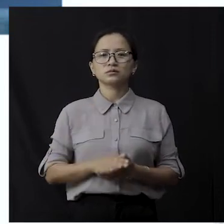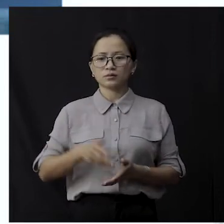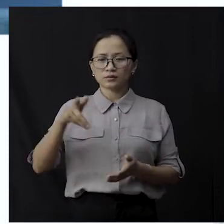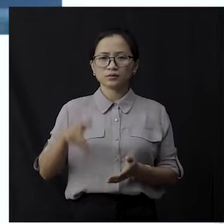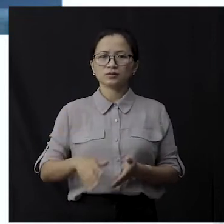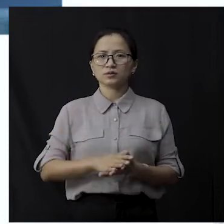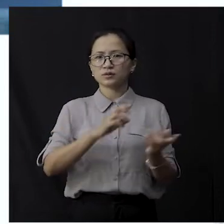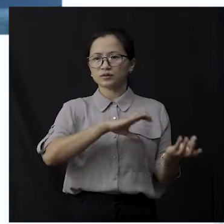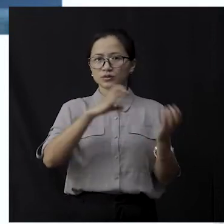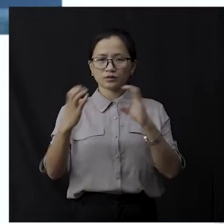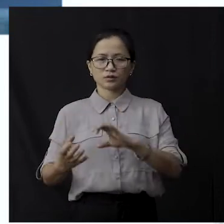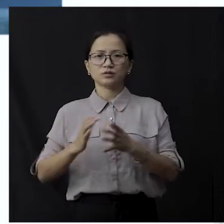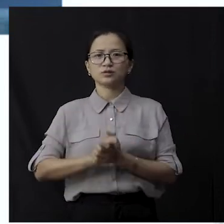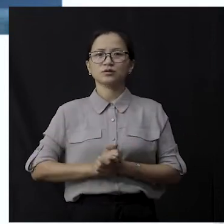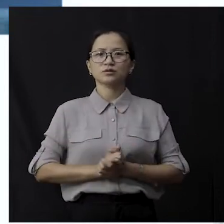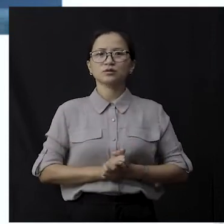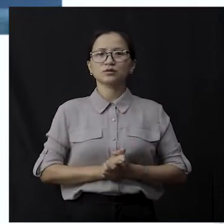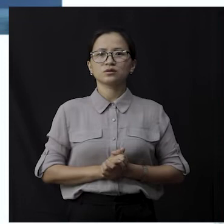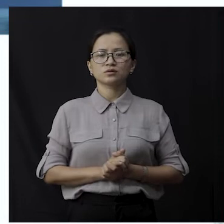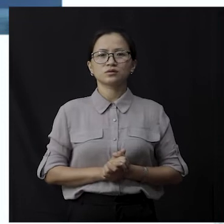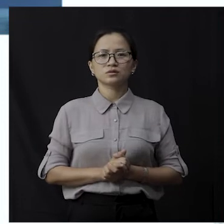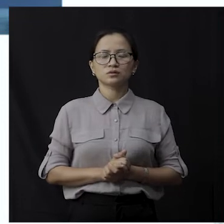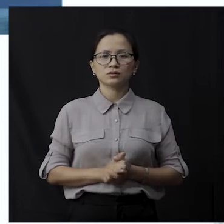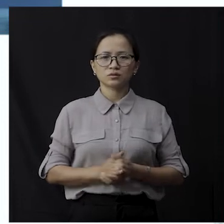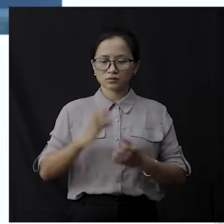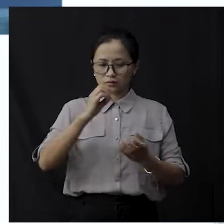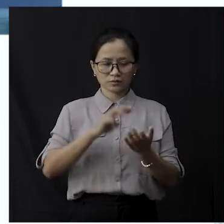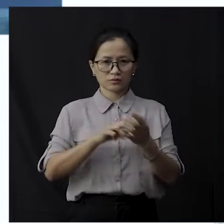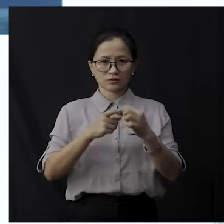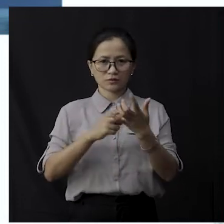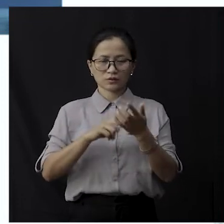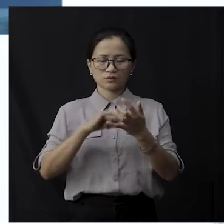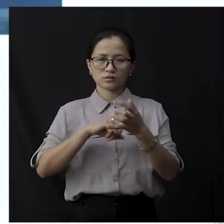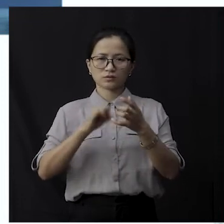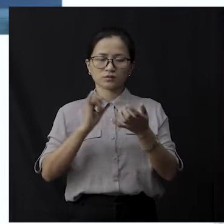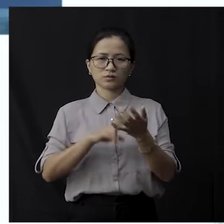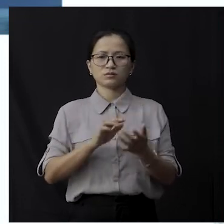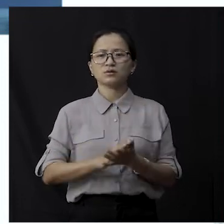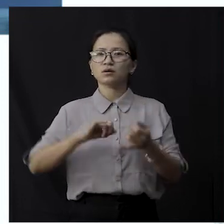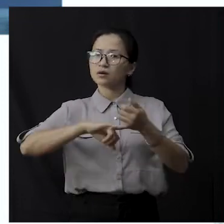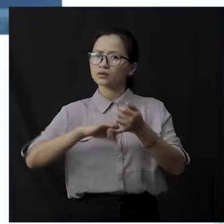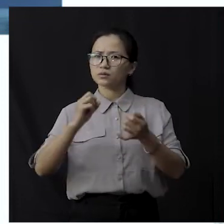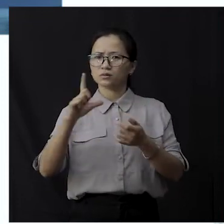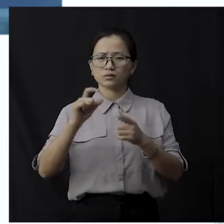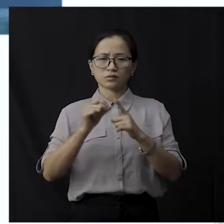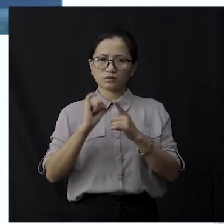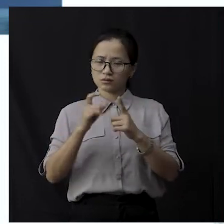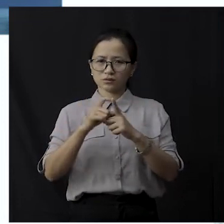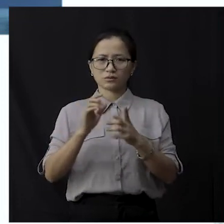is a changing, okay? Changing or conversion from solid